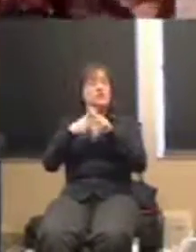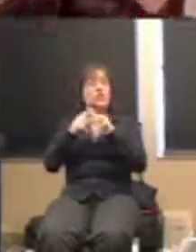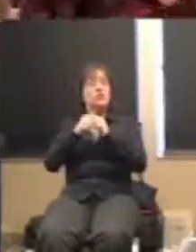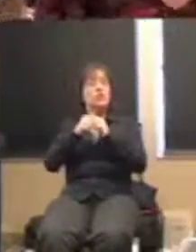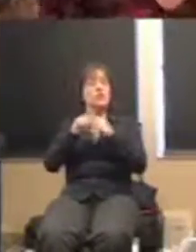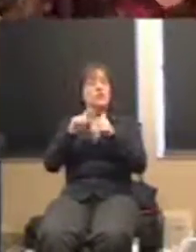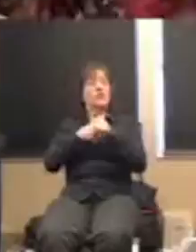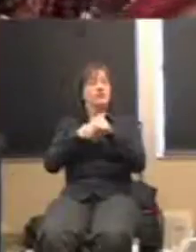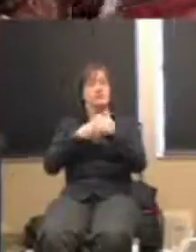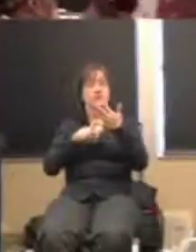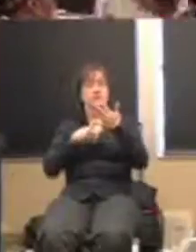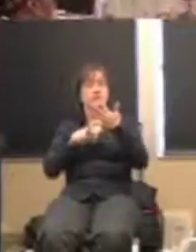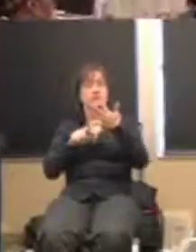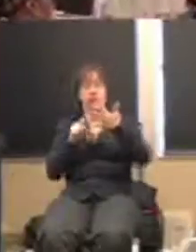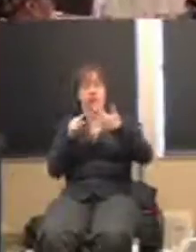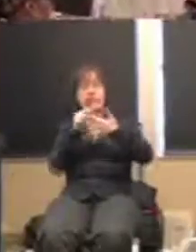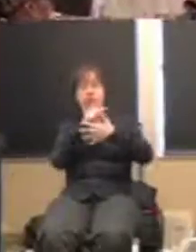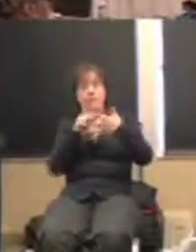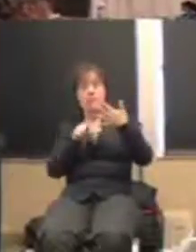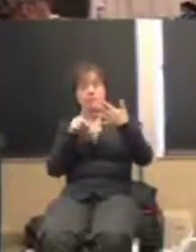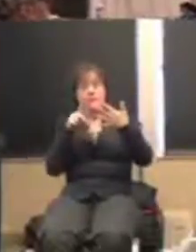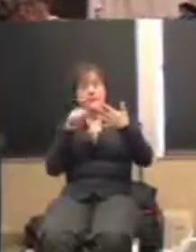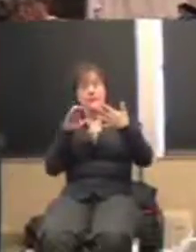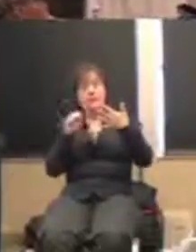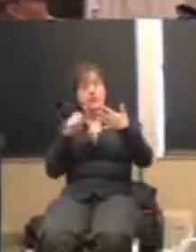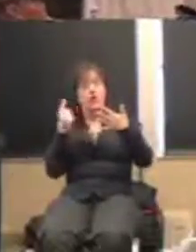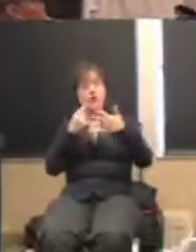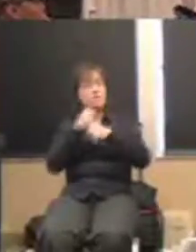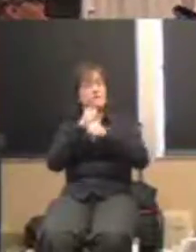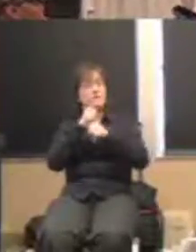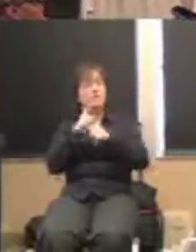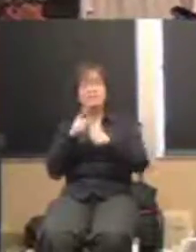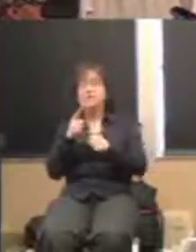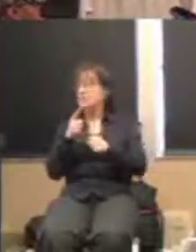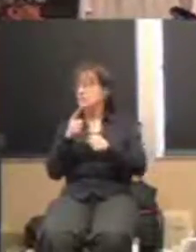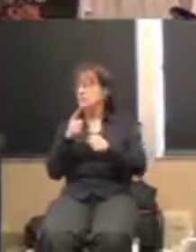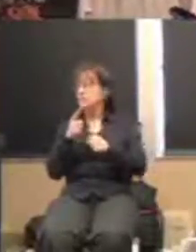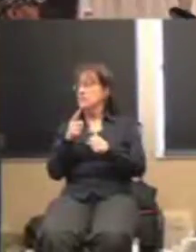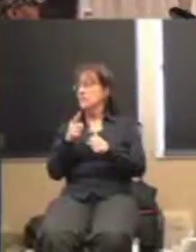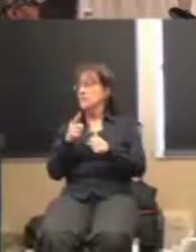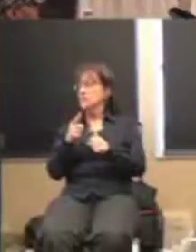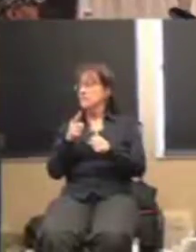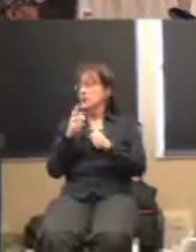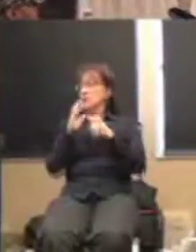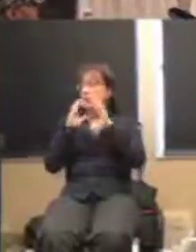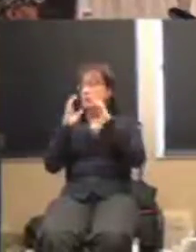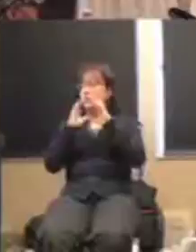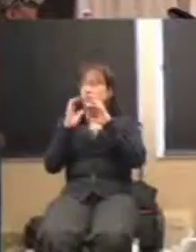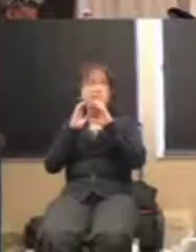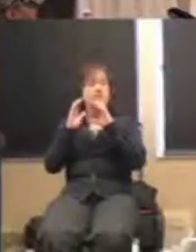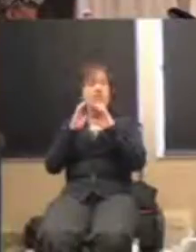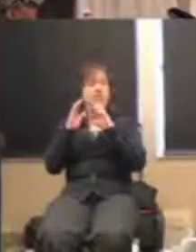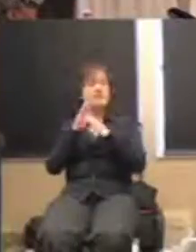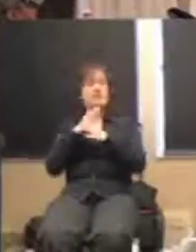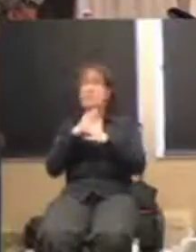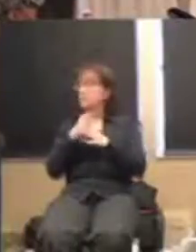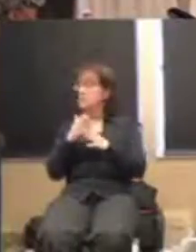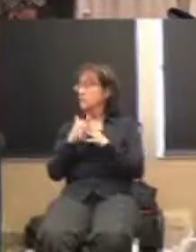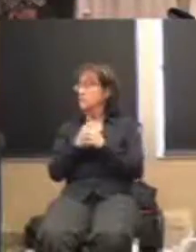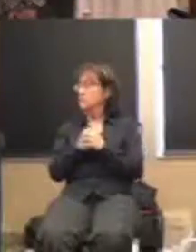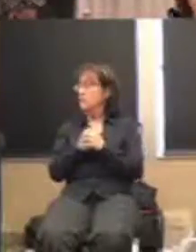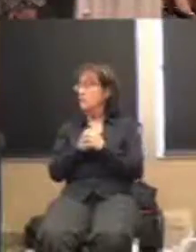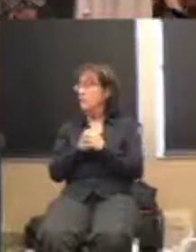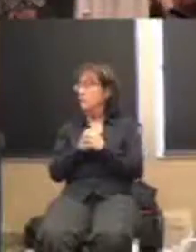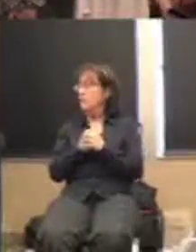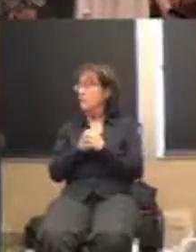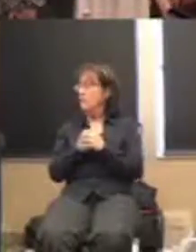phases of PECs, you always want to make sure that you have, 2 people. The communication partner, who the student's going to be engaging with. Are you going to be